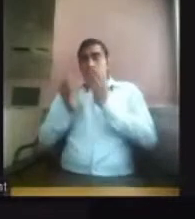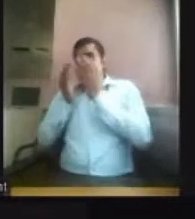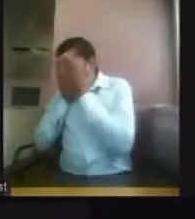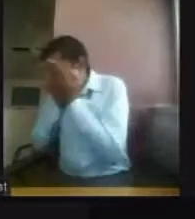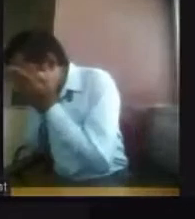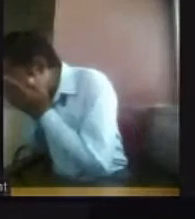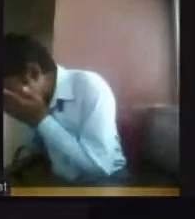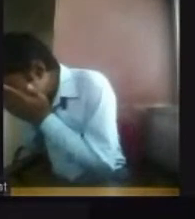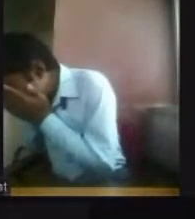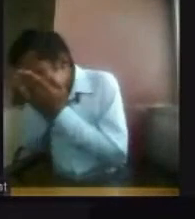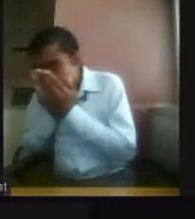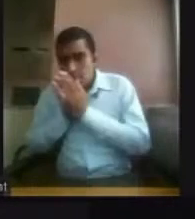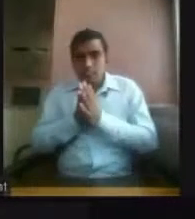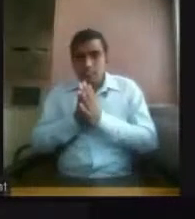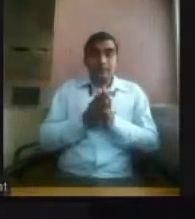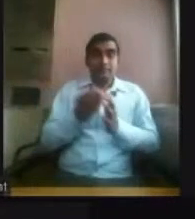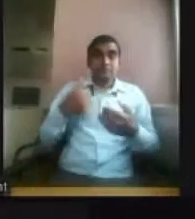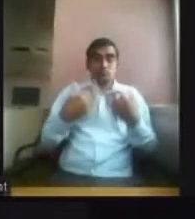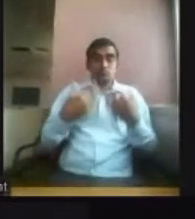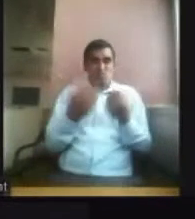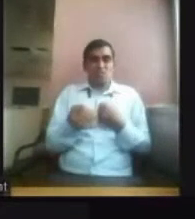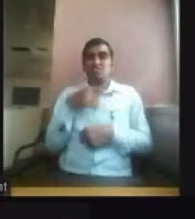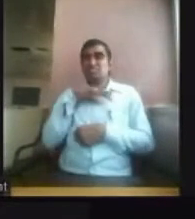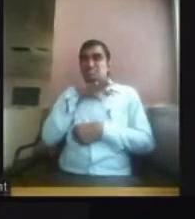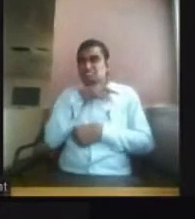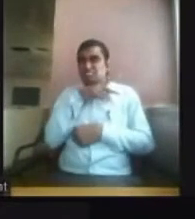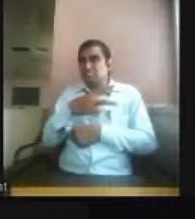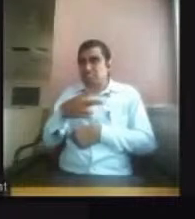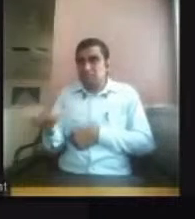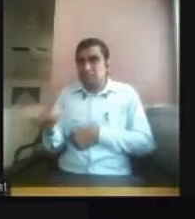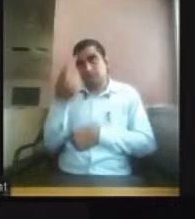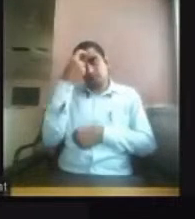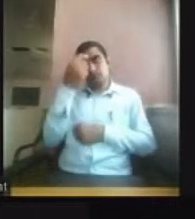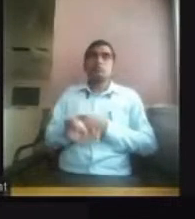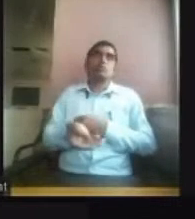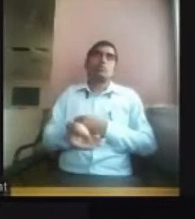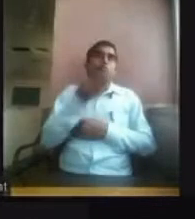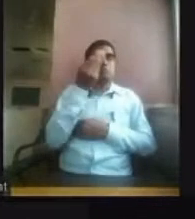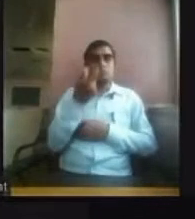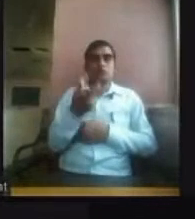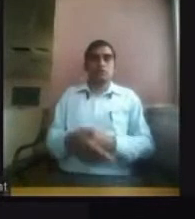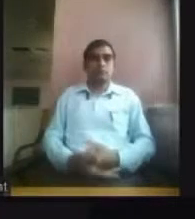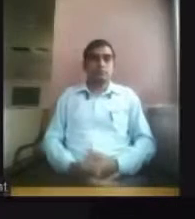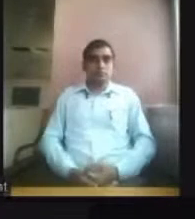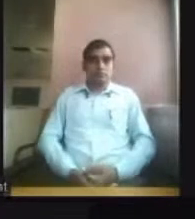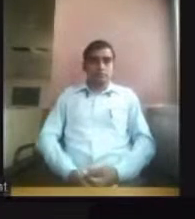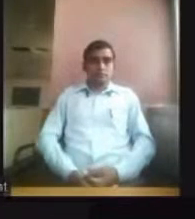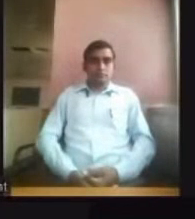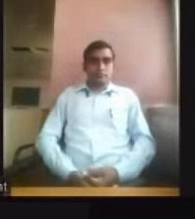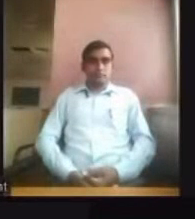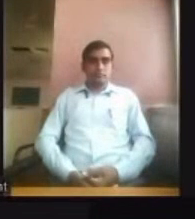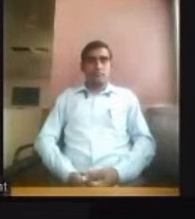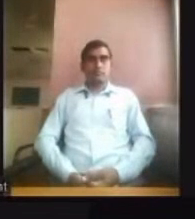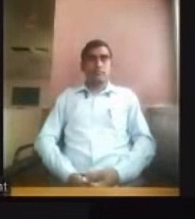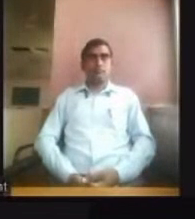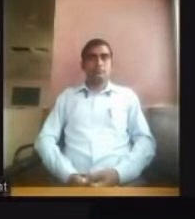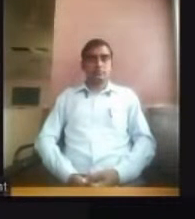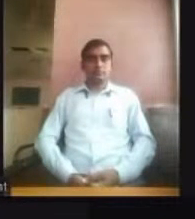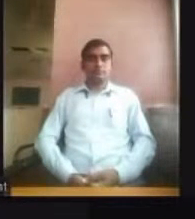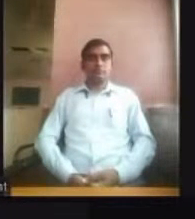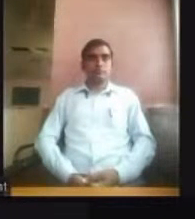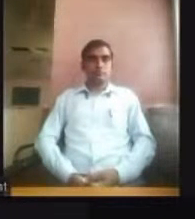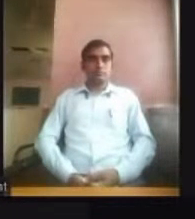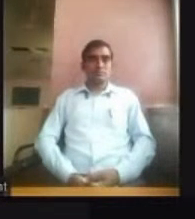the municipality collects garbage from, but not from all the areas, and hence this is a very big